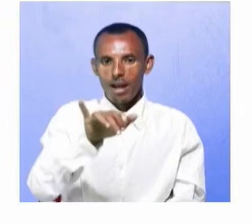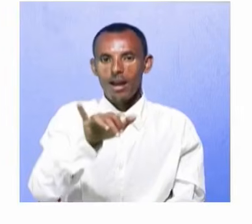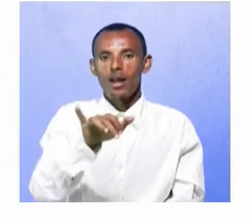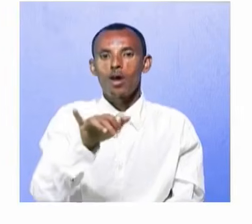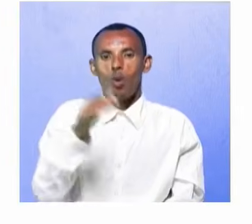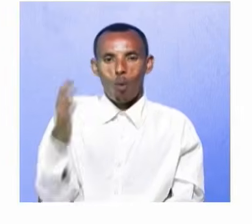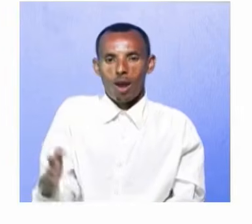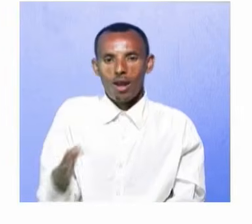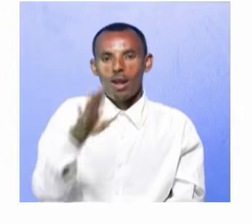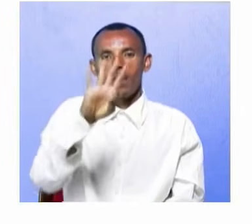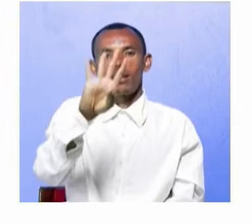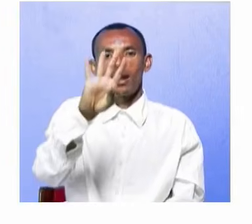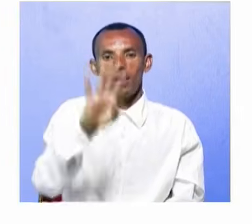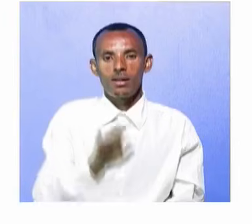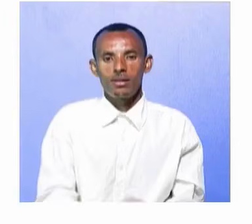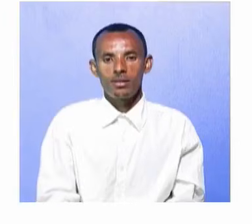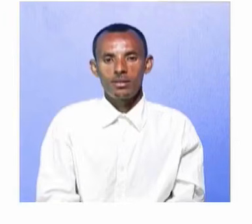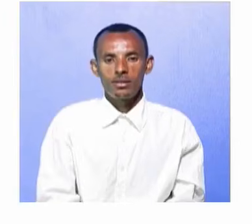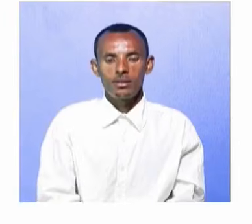quadrilateral